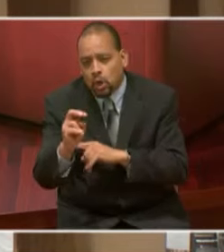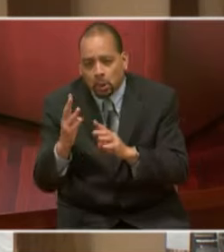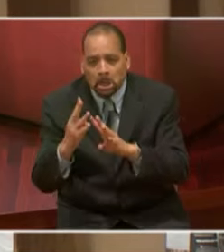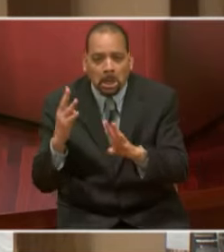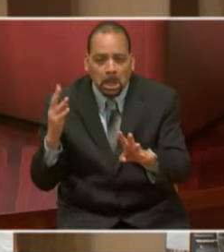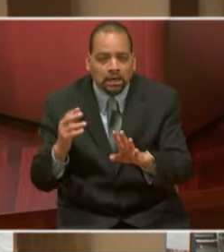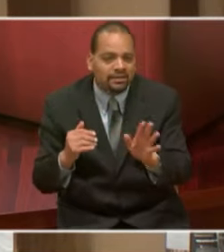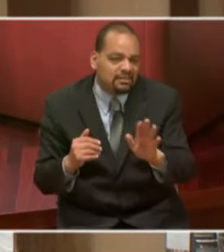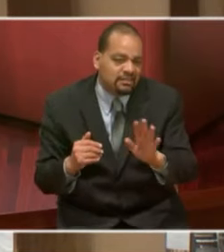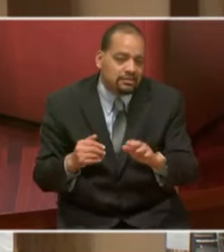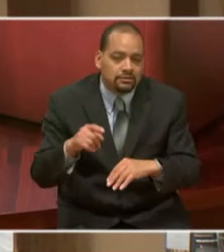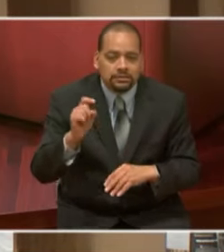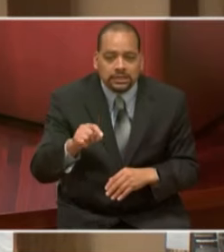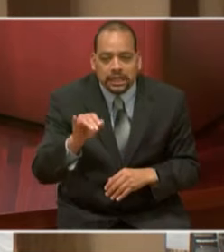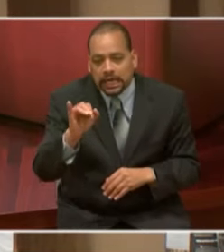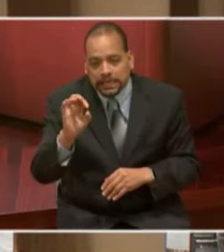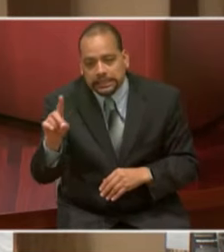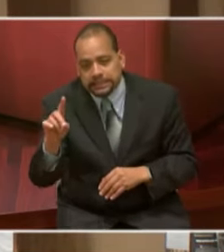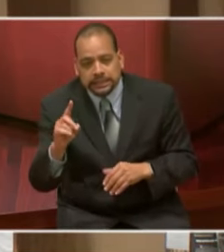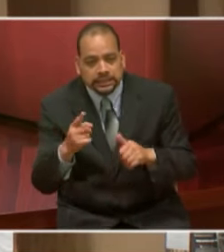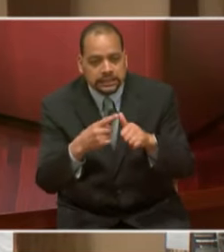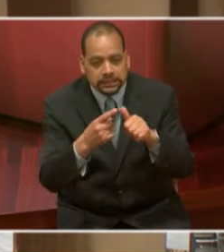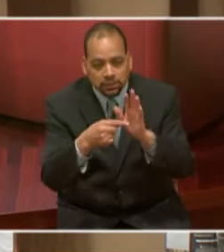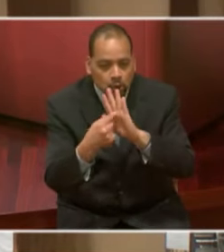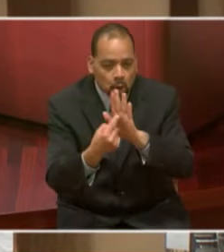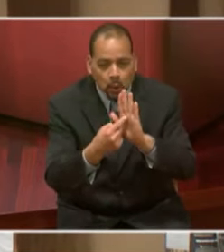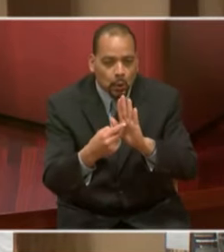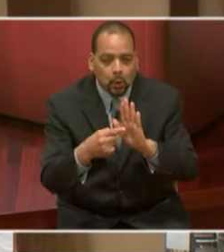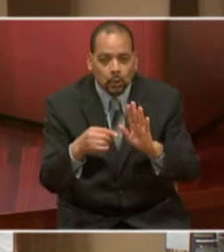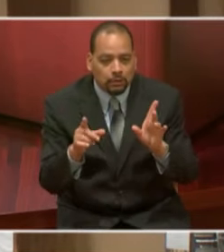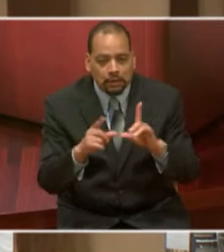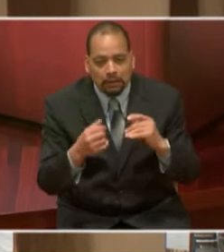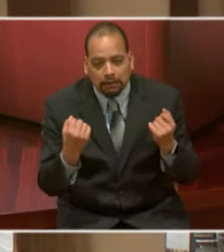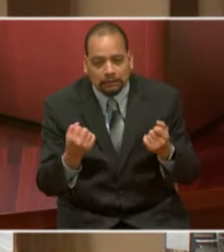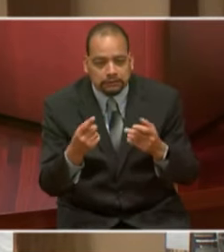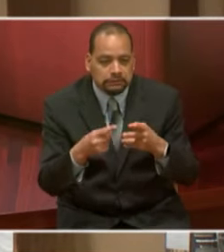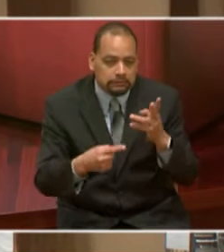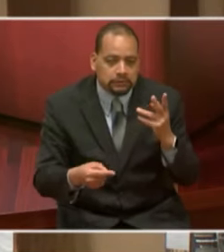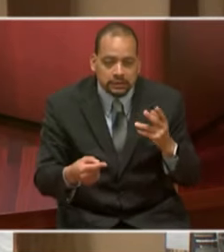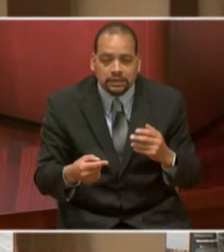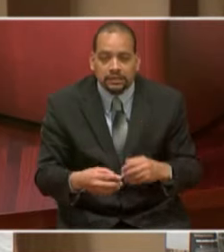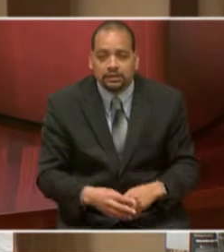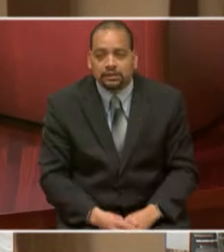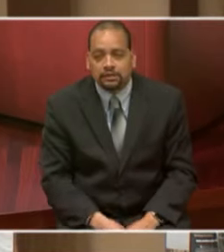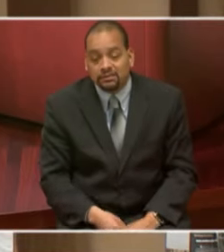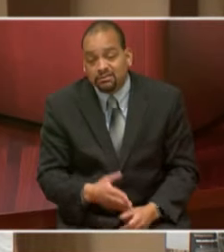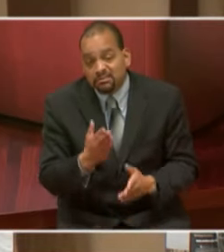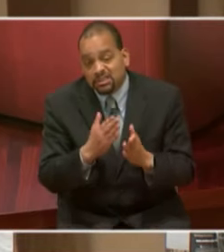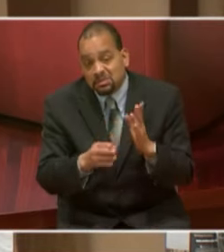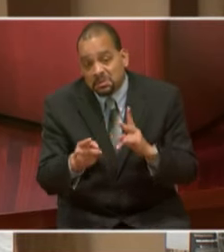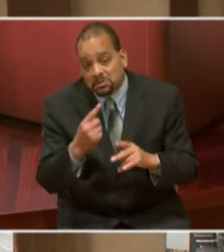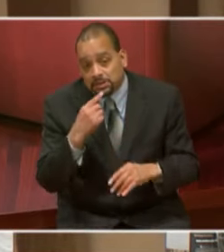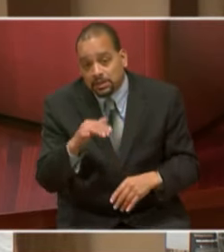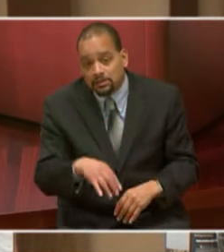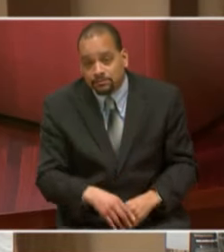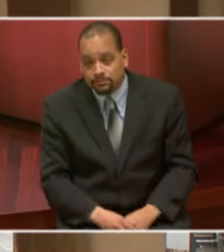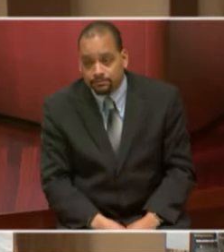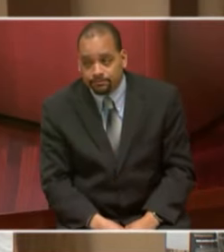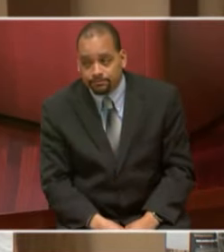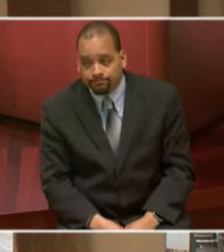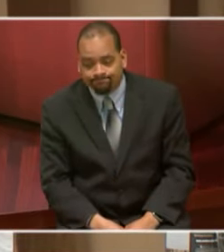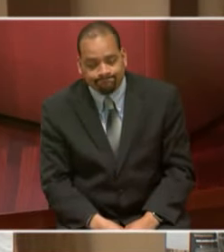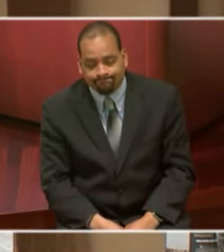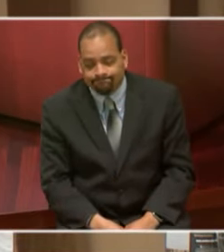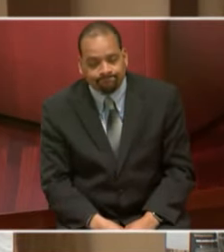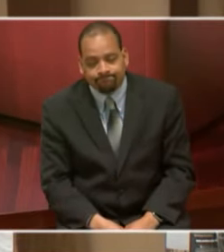Sir, I think we can take another question. Yeah. I know you've been waiting. Earlier this evening, there was a brief mention of your protests against apartheid in South